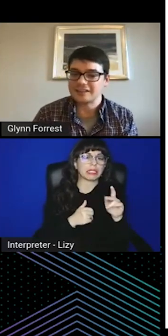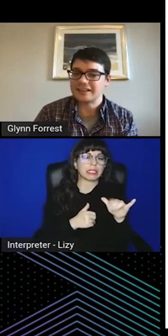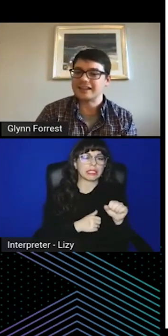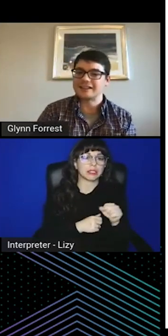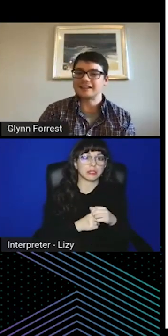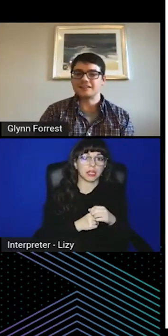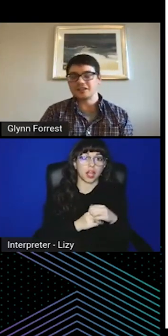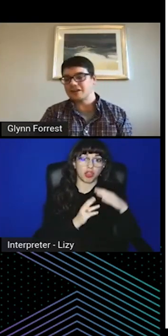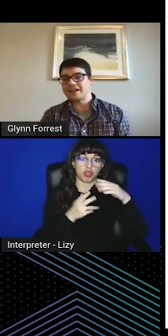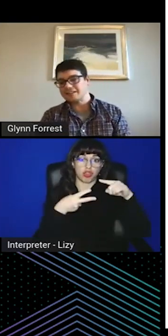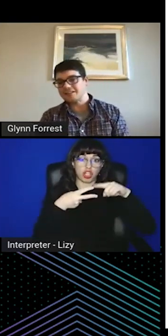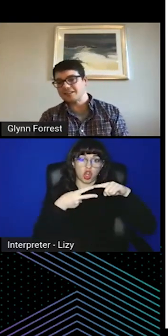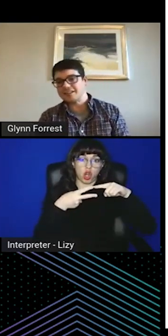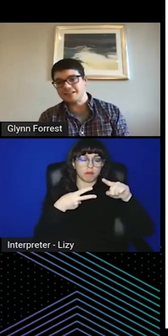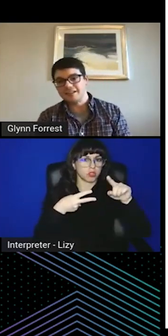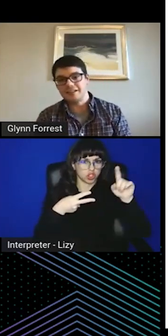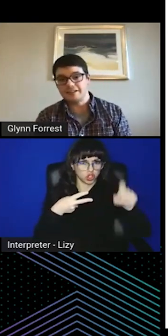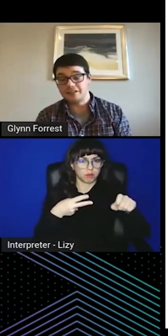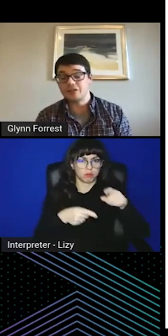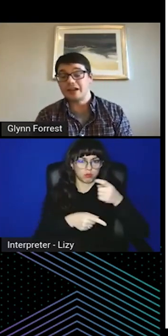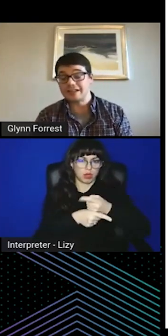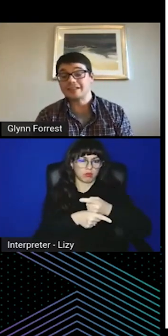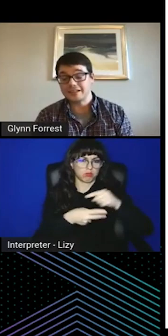access key ID and secret access key.